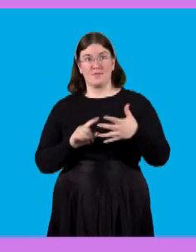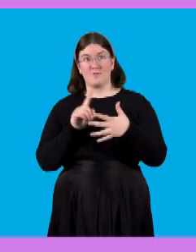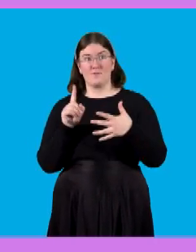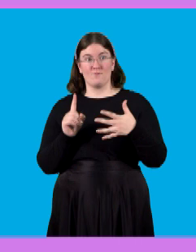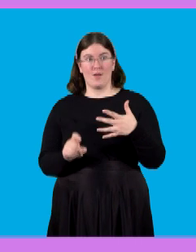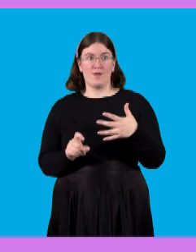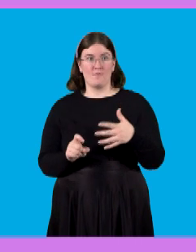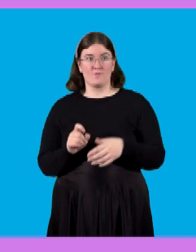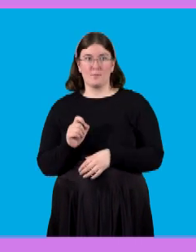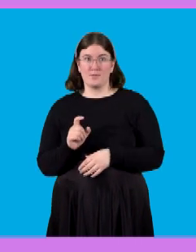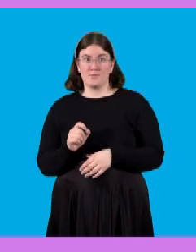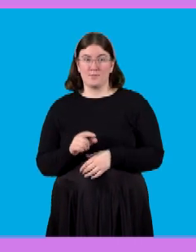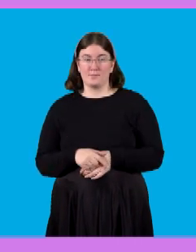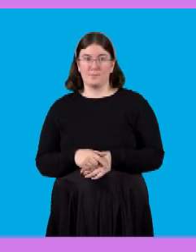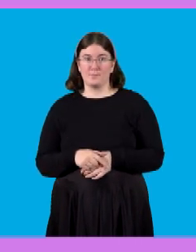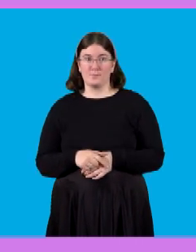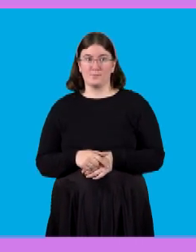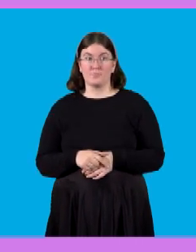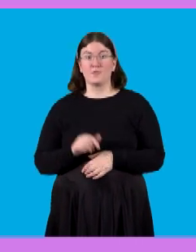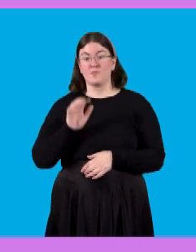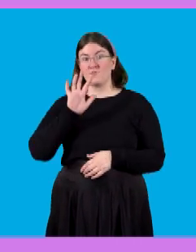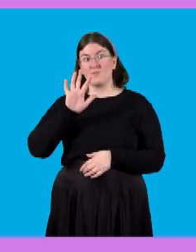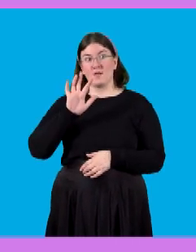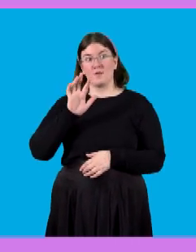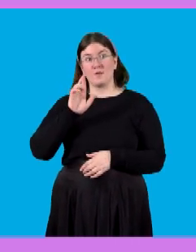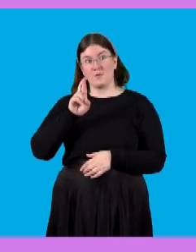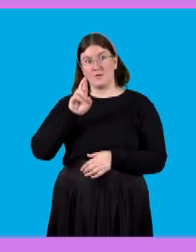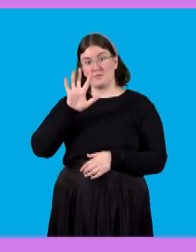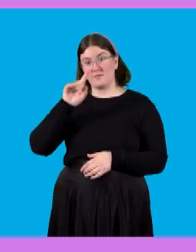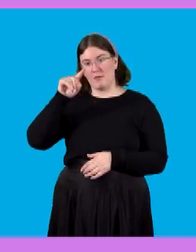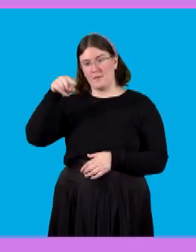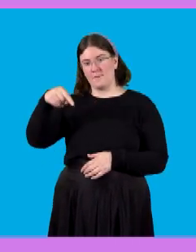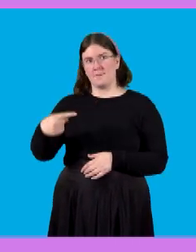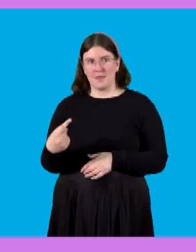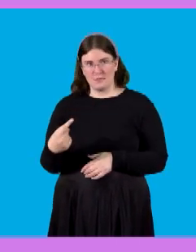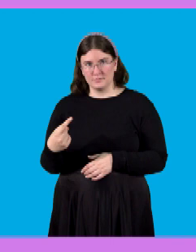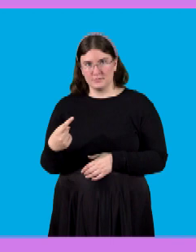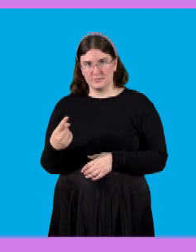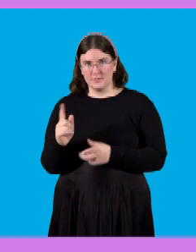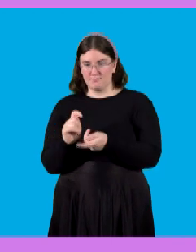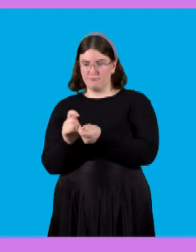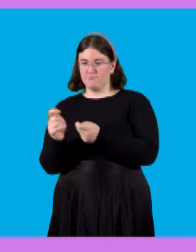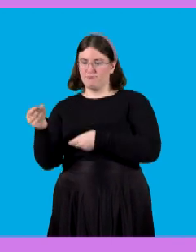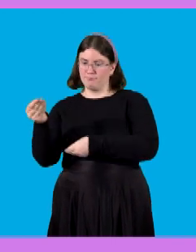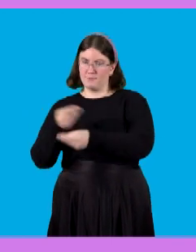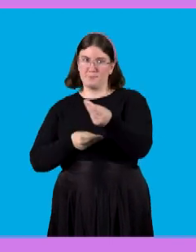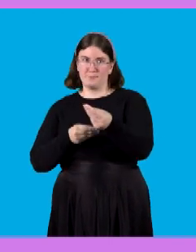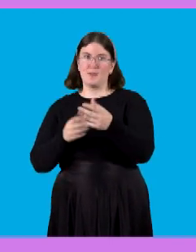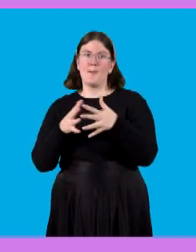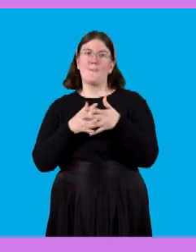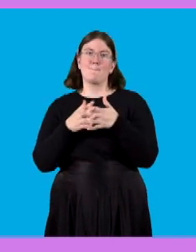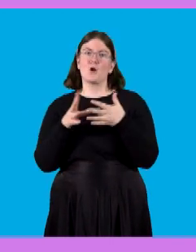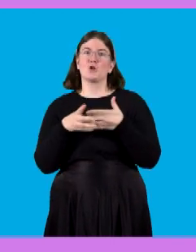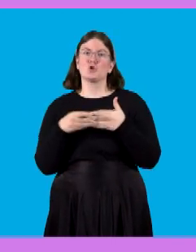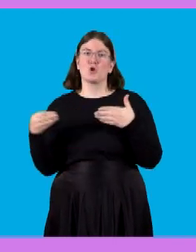5, lastly here we have convert 5,000 Rand, right, to American dollar if the exchange